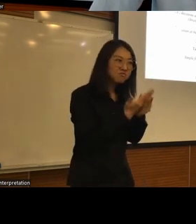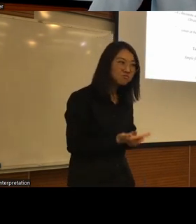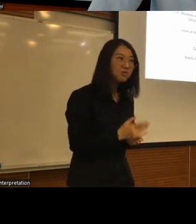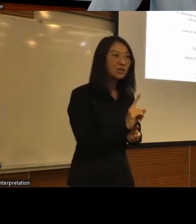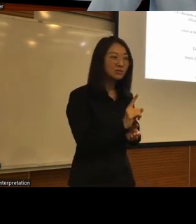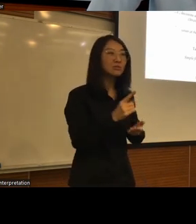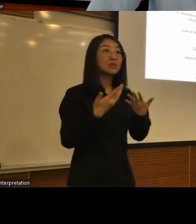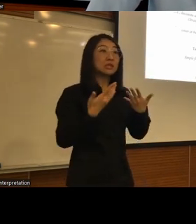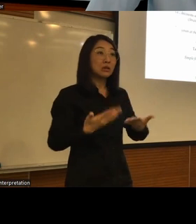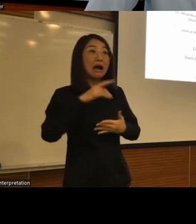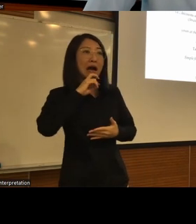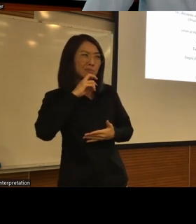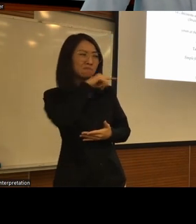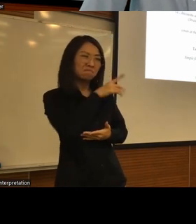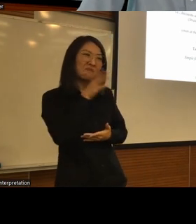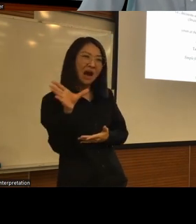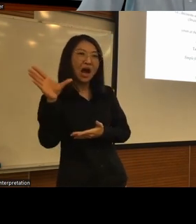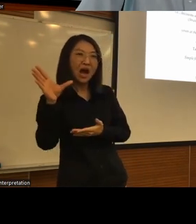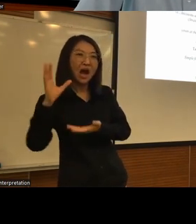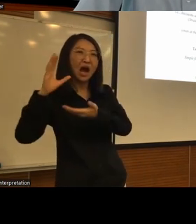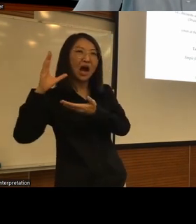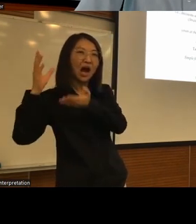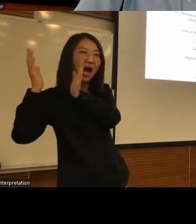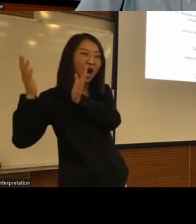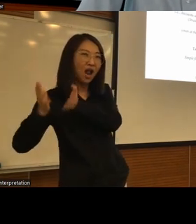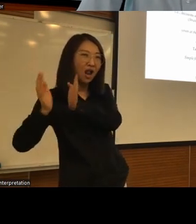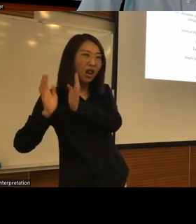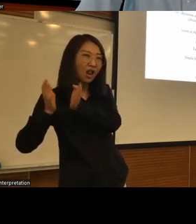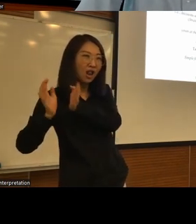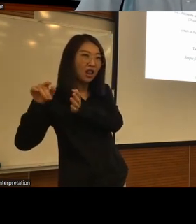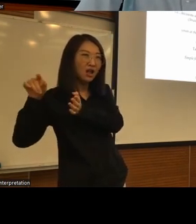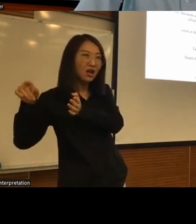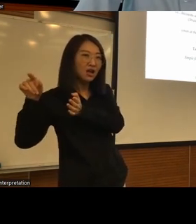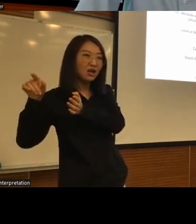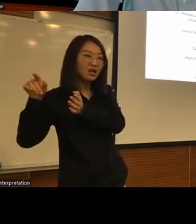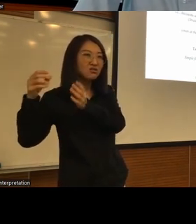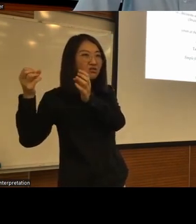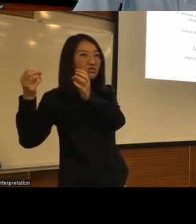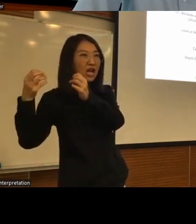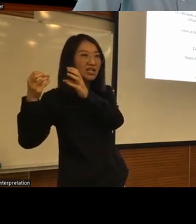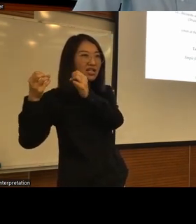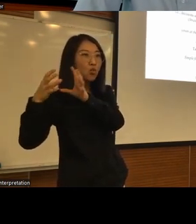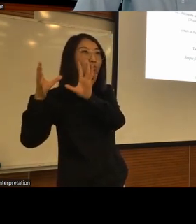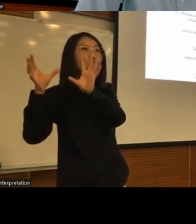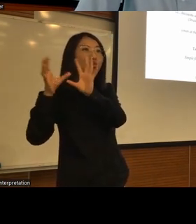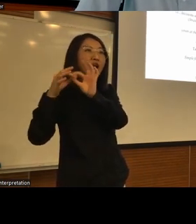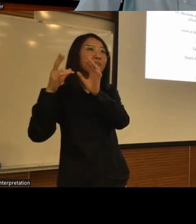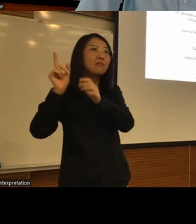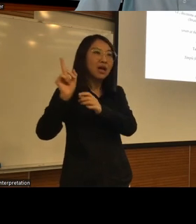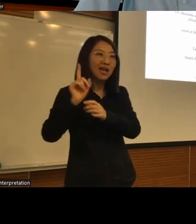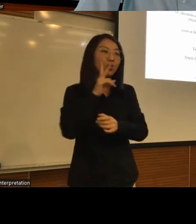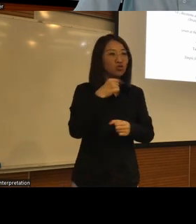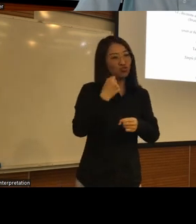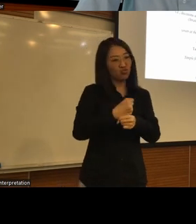to someone who was looking at how people are going to shape their working